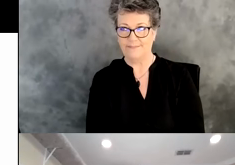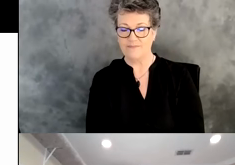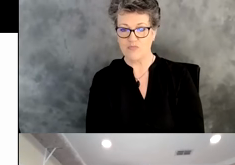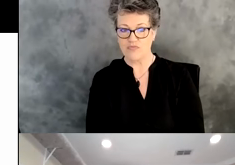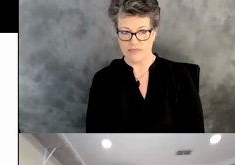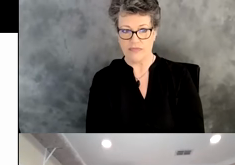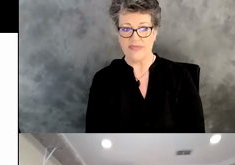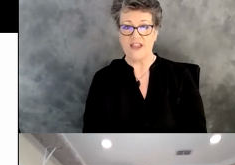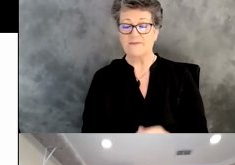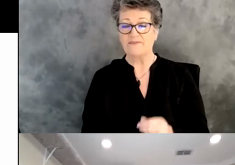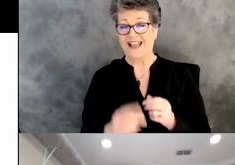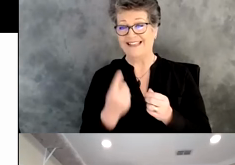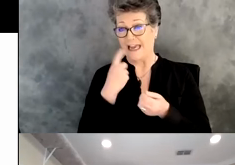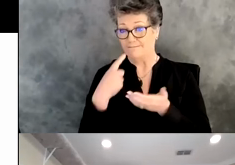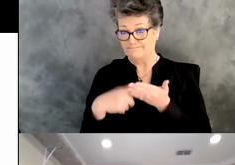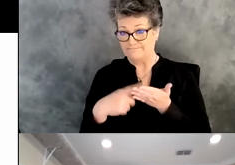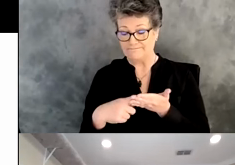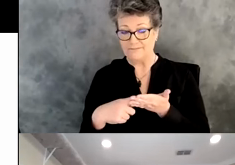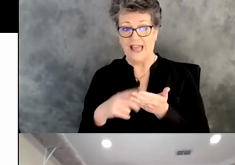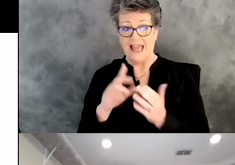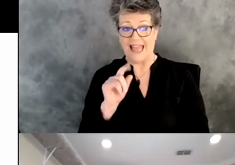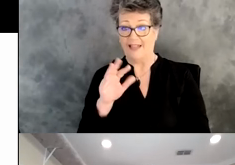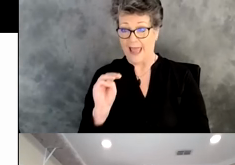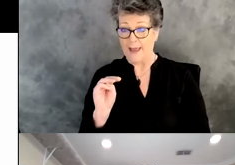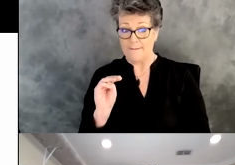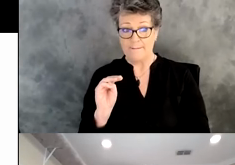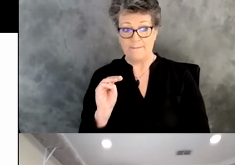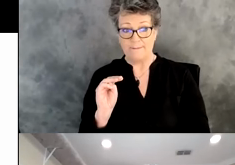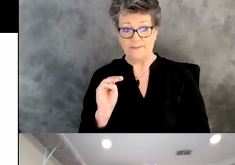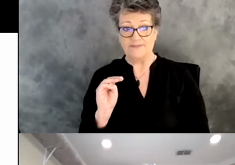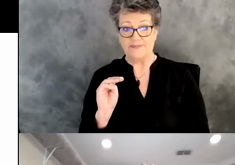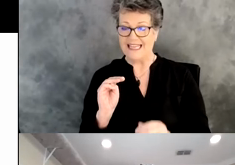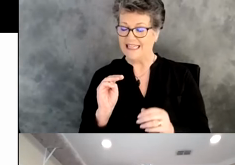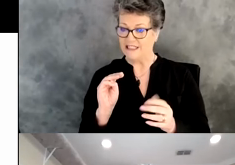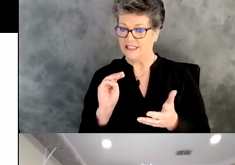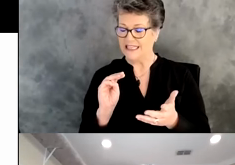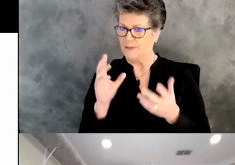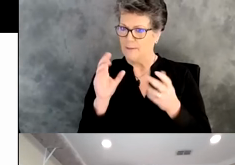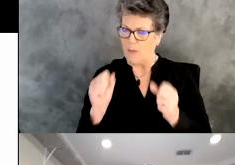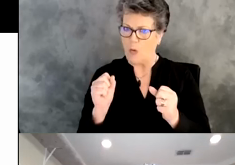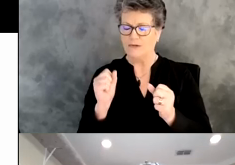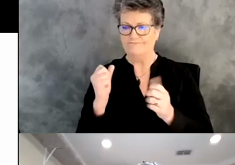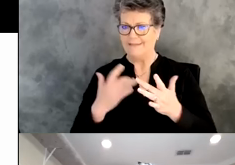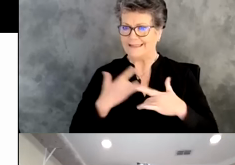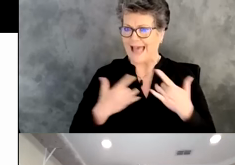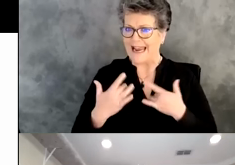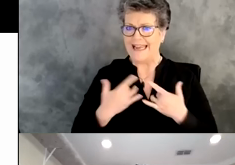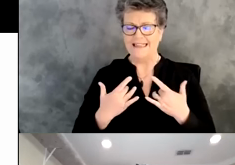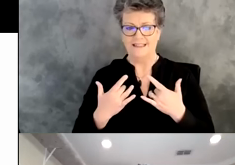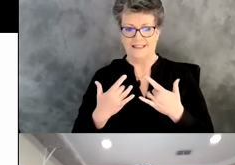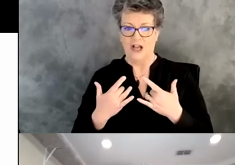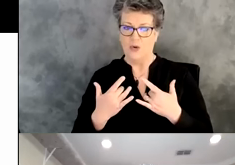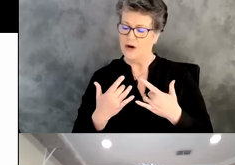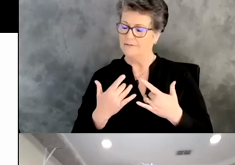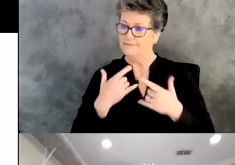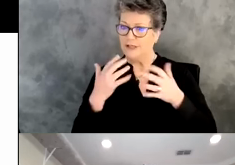So as I had just mentioned, CalAIM is transformative, it's bold, it's exciting, and we are really excited to undertake all